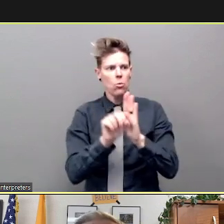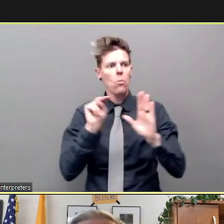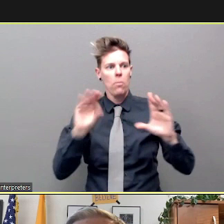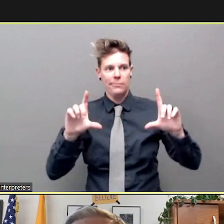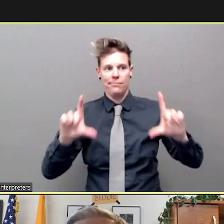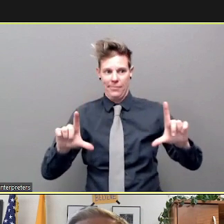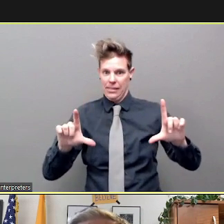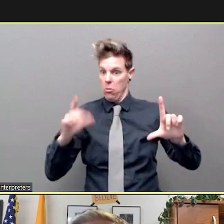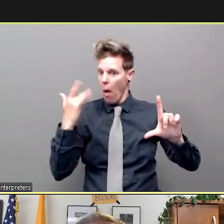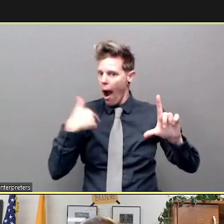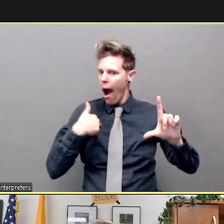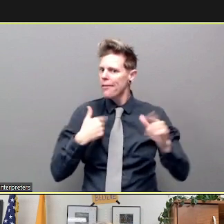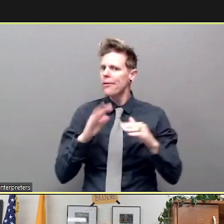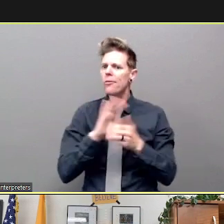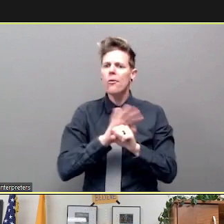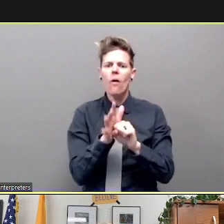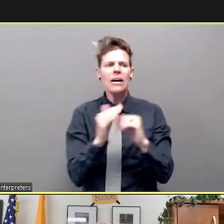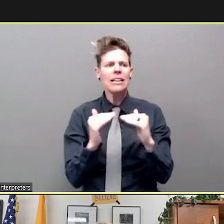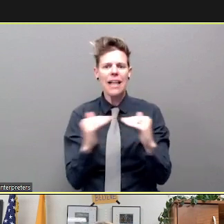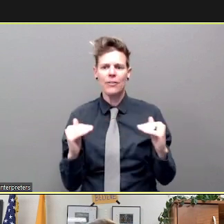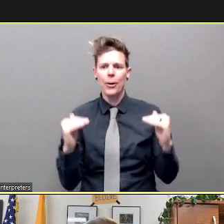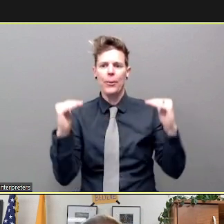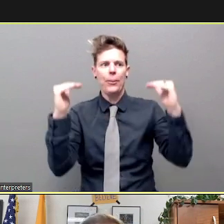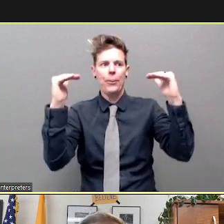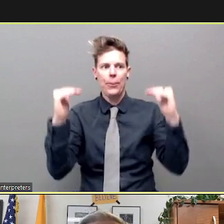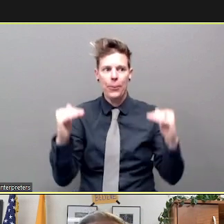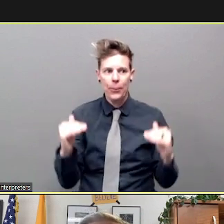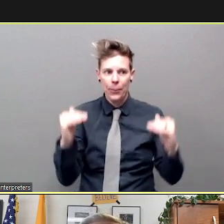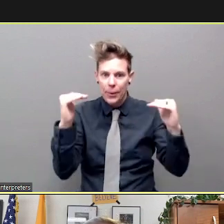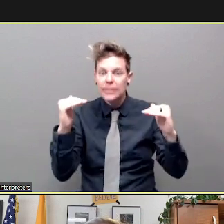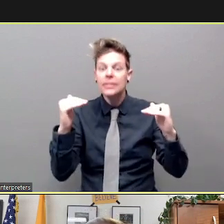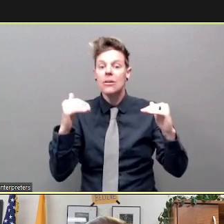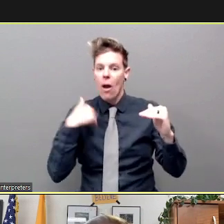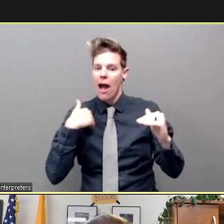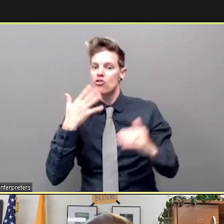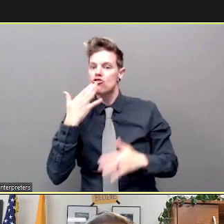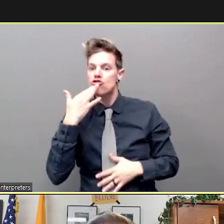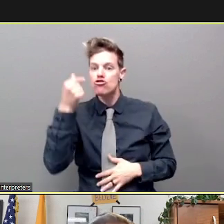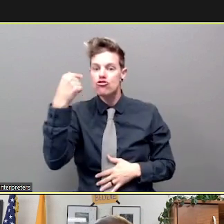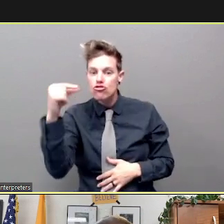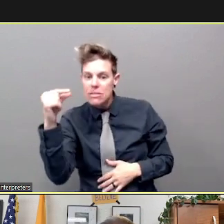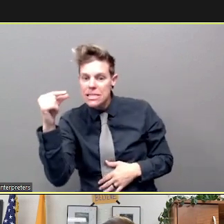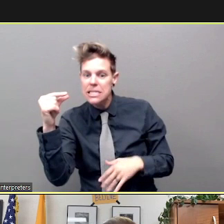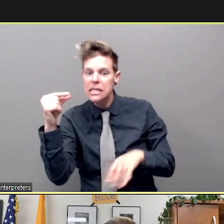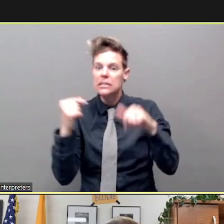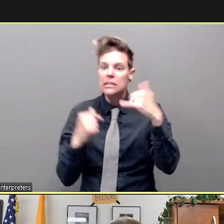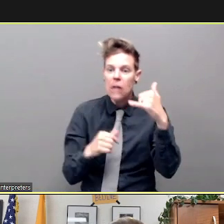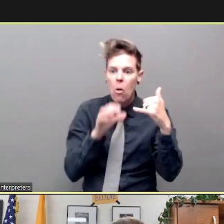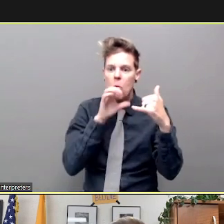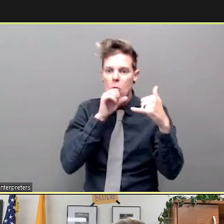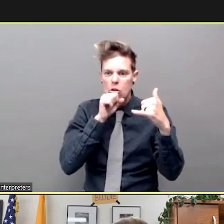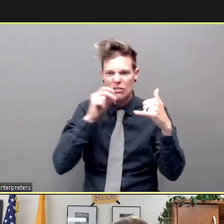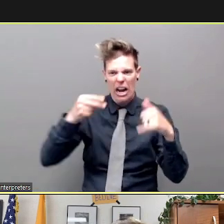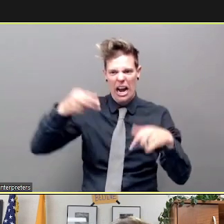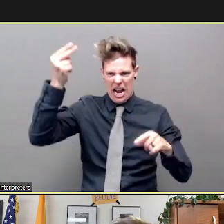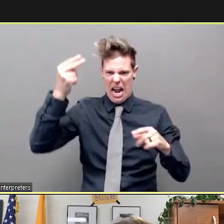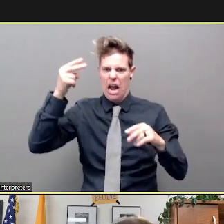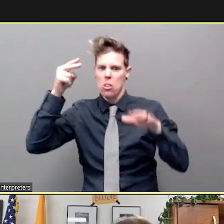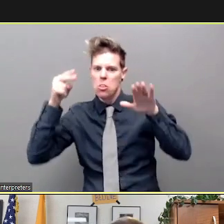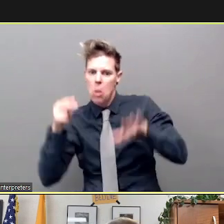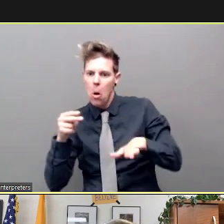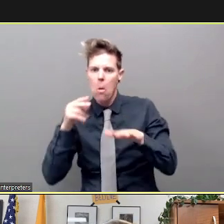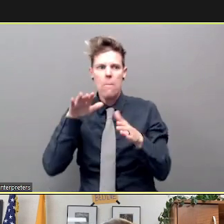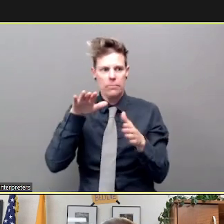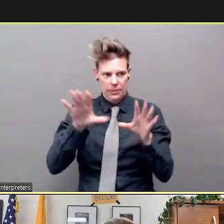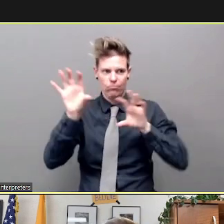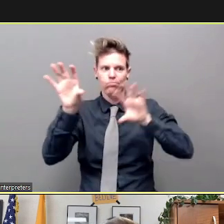can see we've got green, yellow, and orange. And just a reminder that on that same webpage, the CDC provides specific guidance